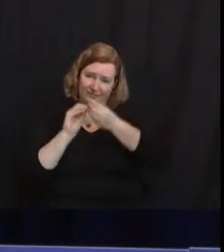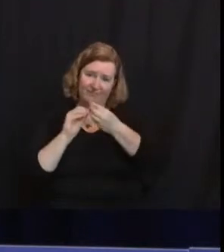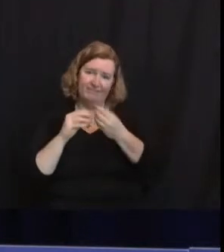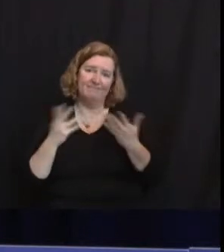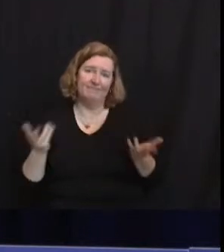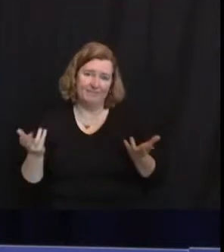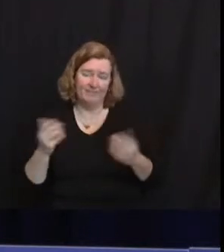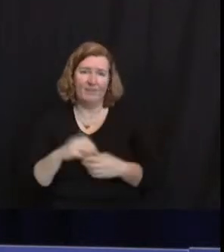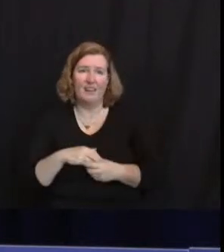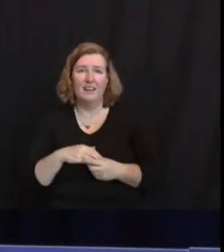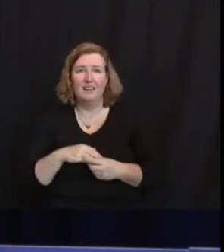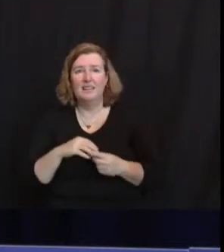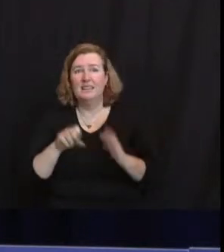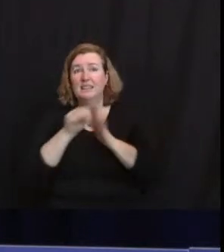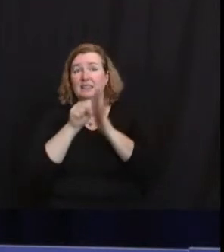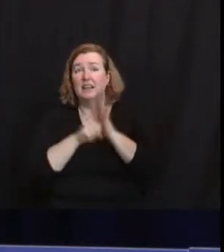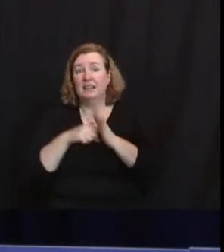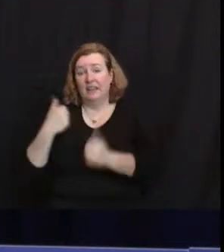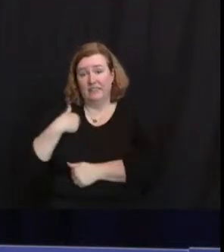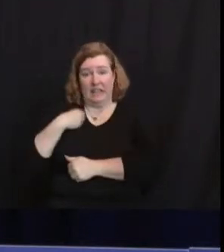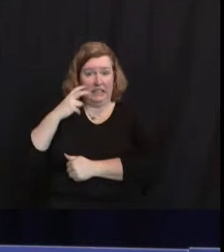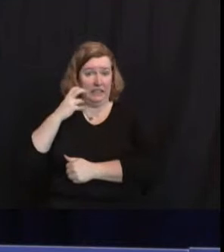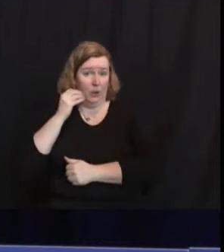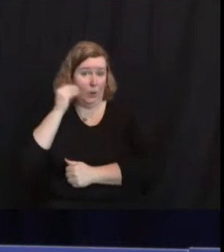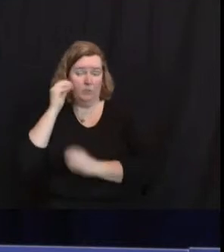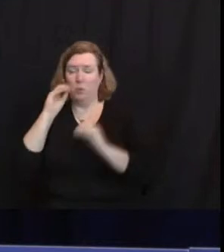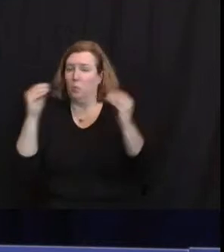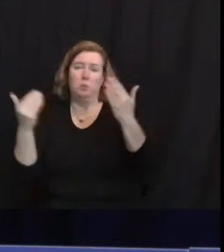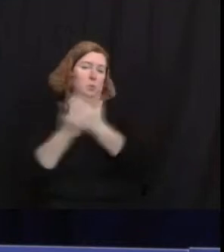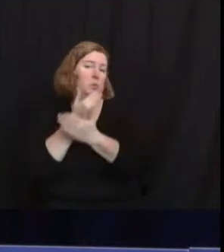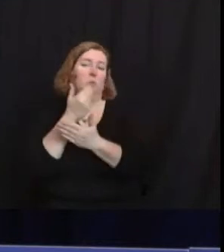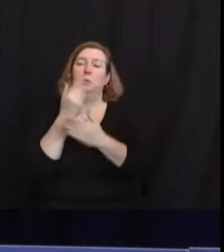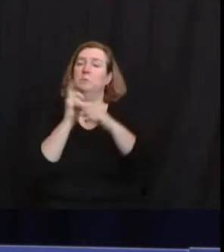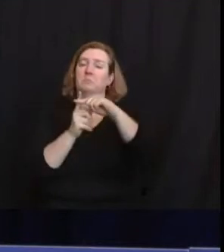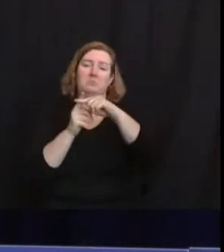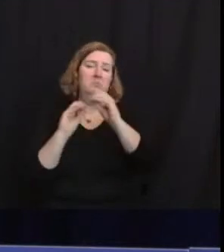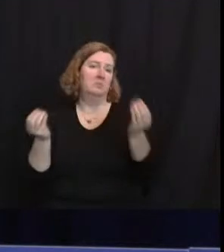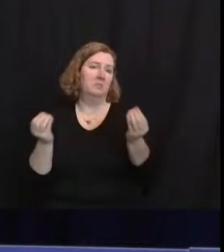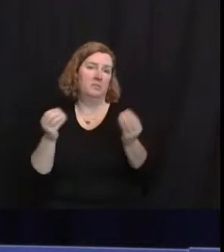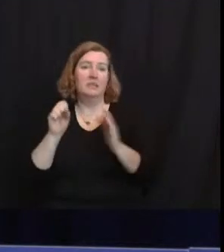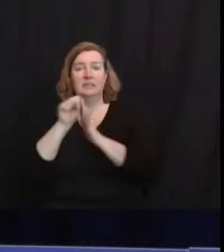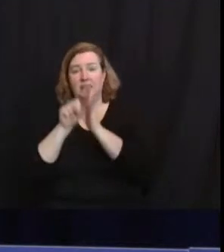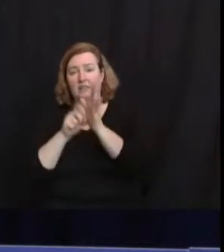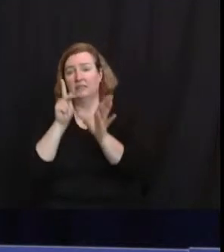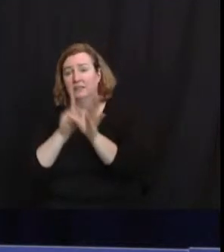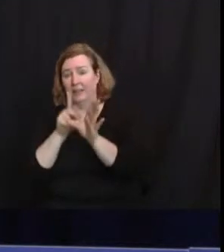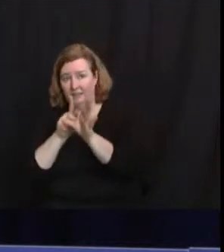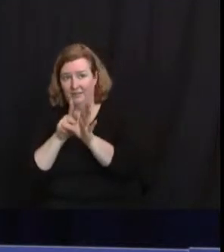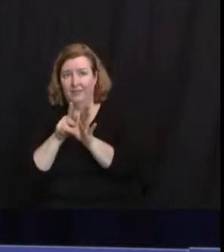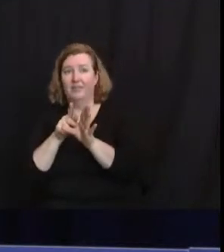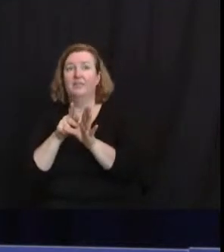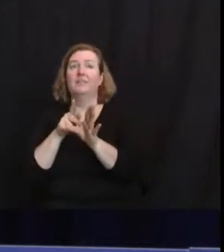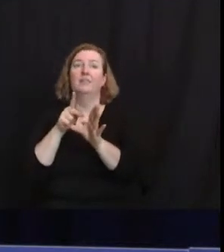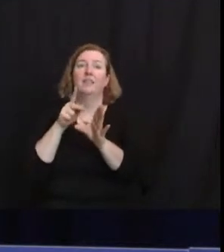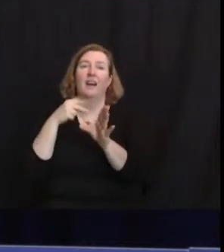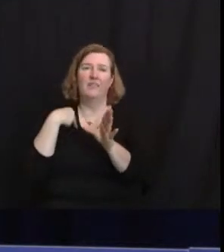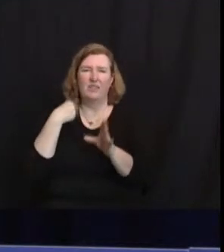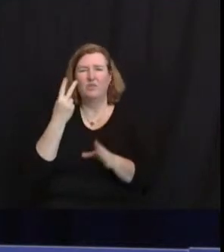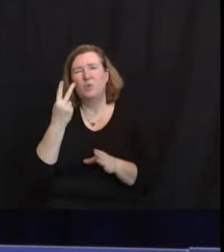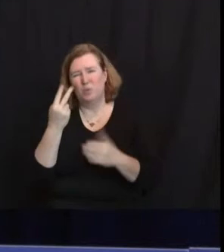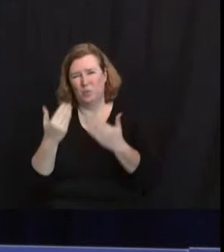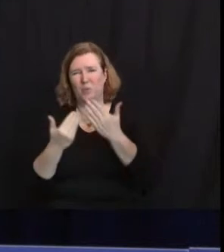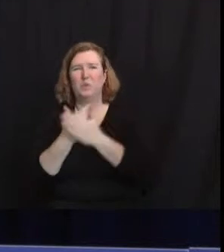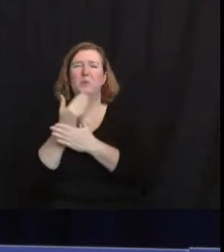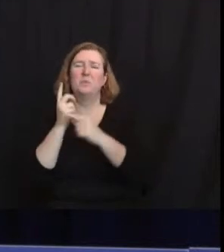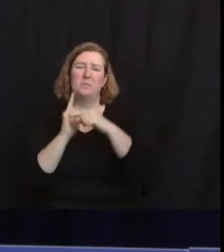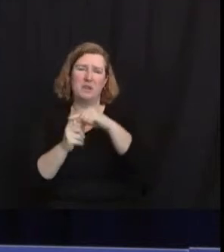state's veterans' homes, there are no new cases among residents, and at the state psychiatric hospitals, we have 2 new positive cases at